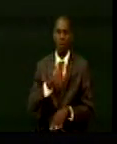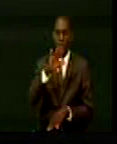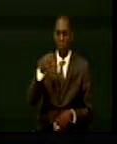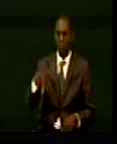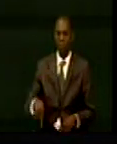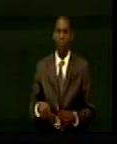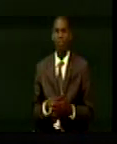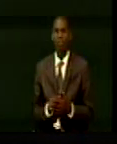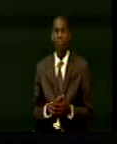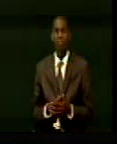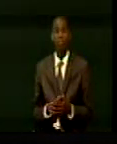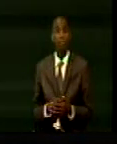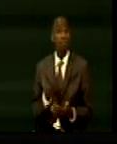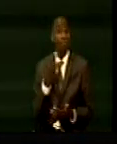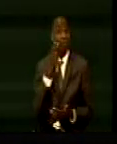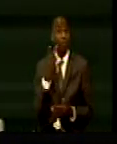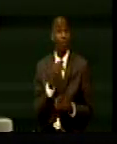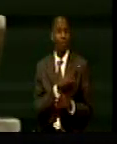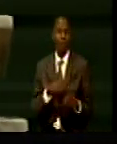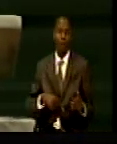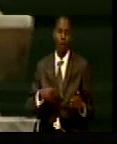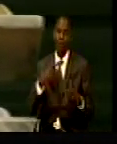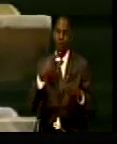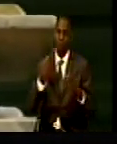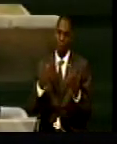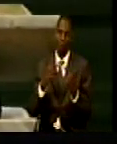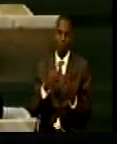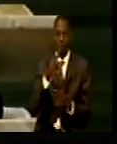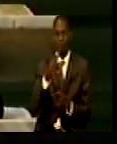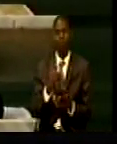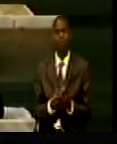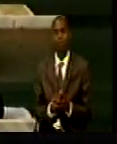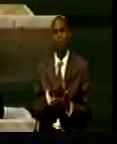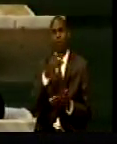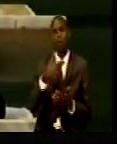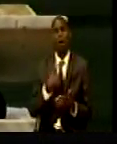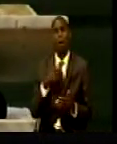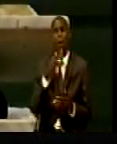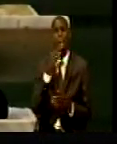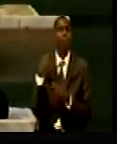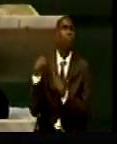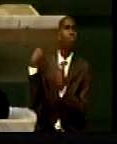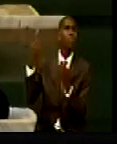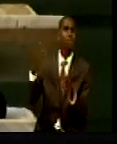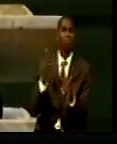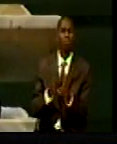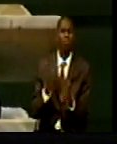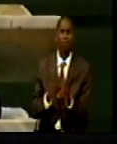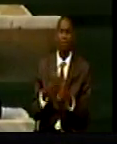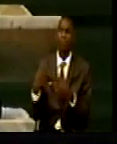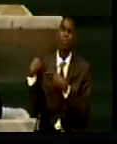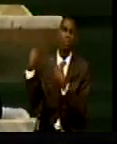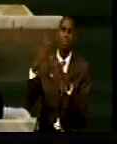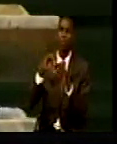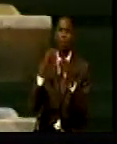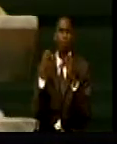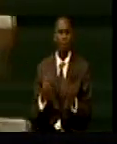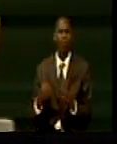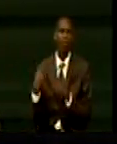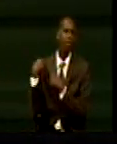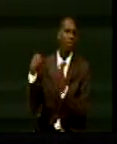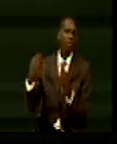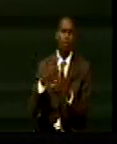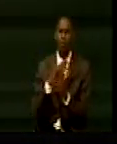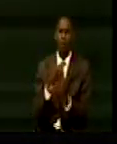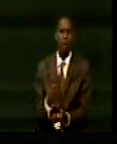Here the Lord comes to us today. We have been impotent. We have been powerless. We have been helpless, and the